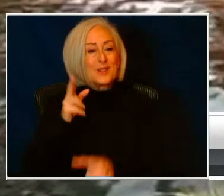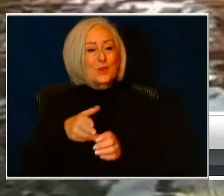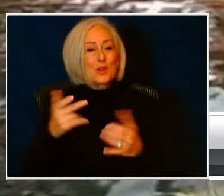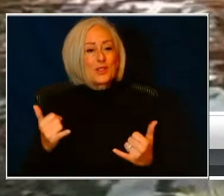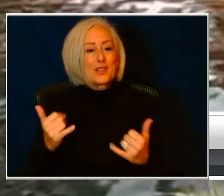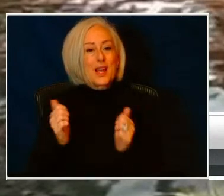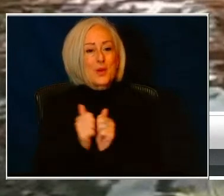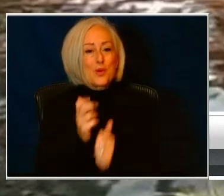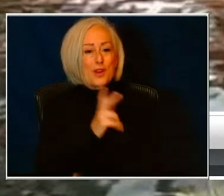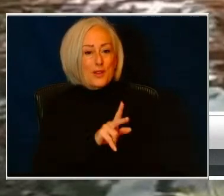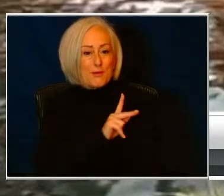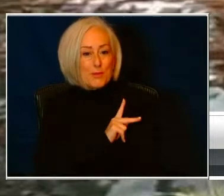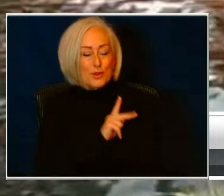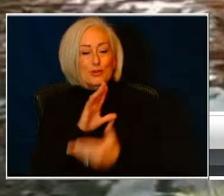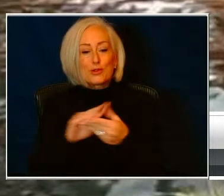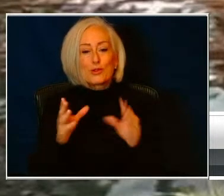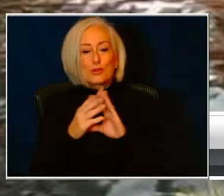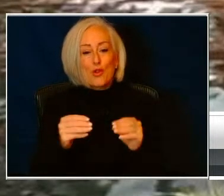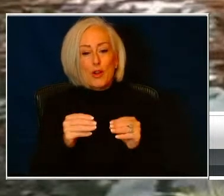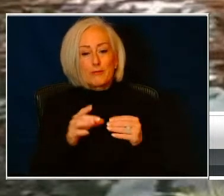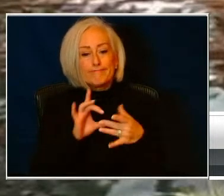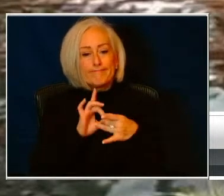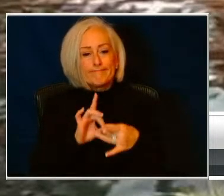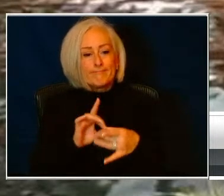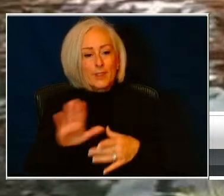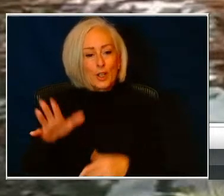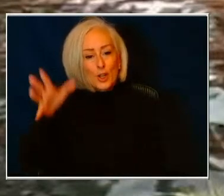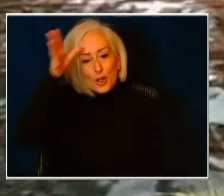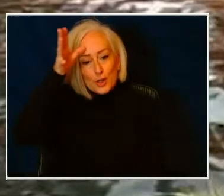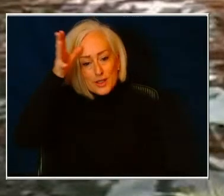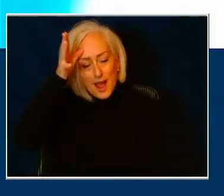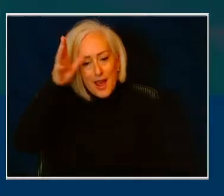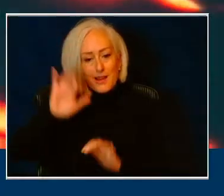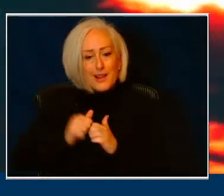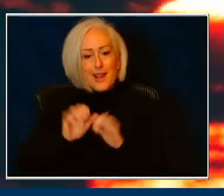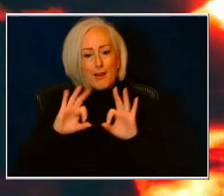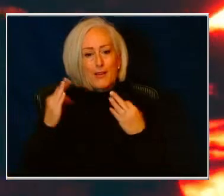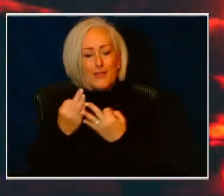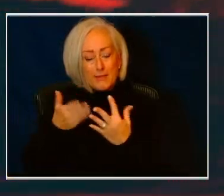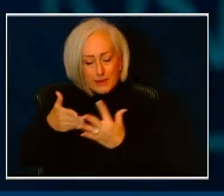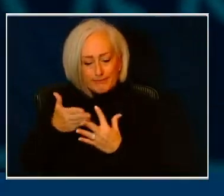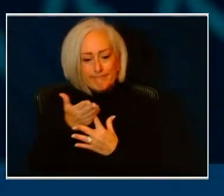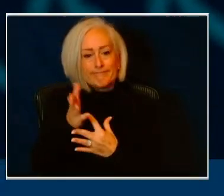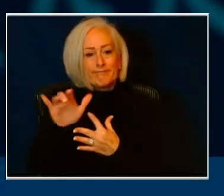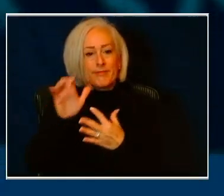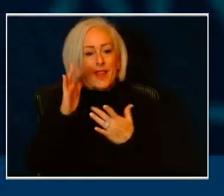father navigate this disease that has touched their family before.